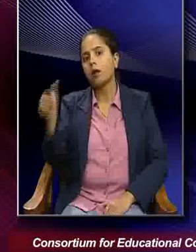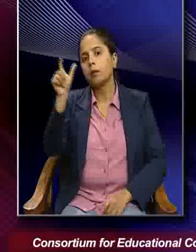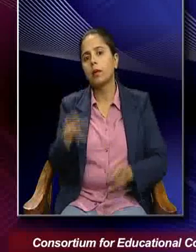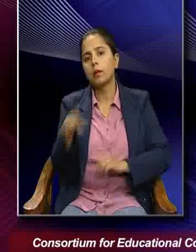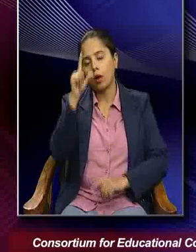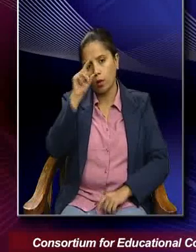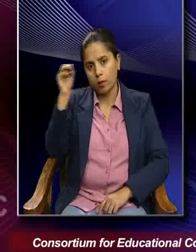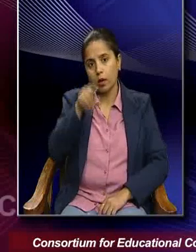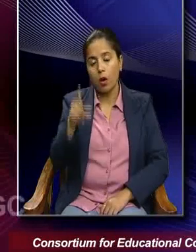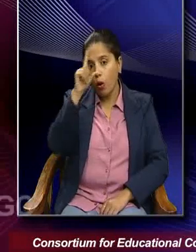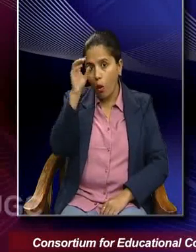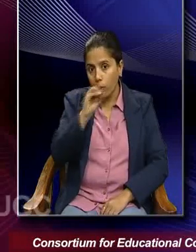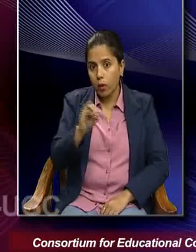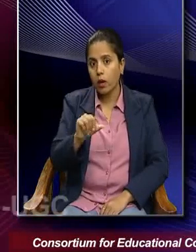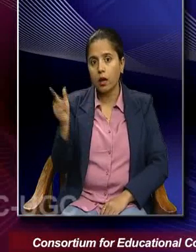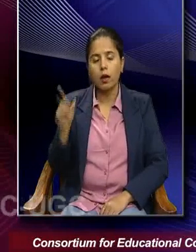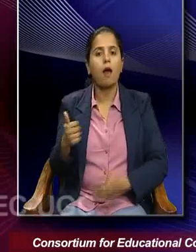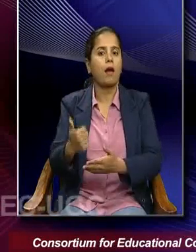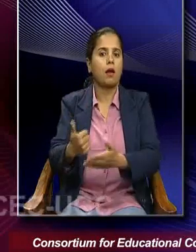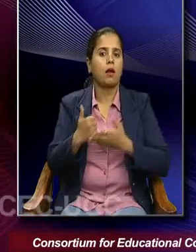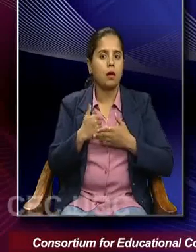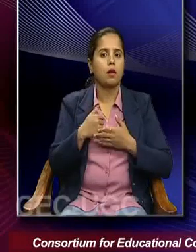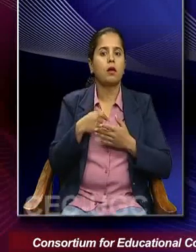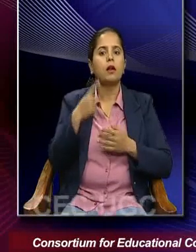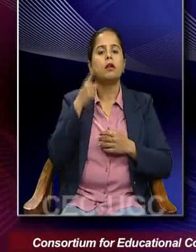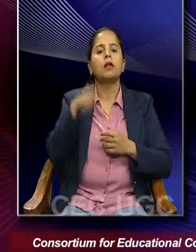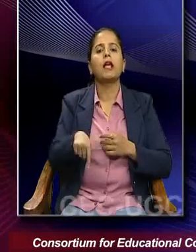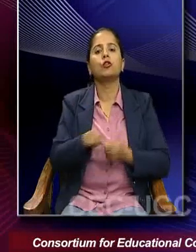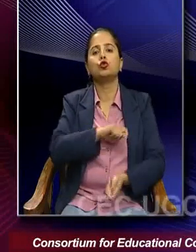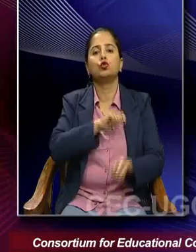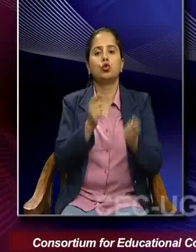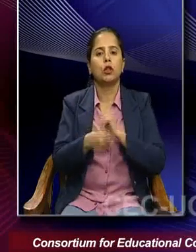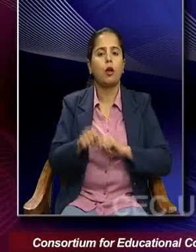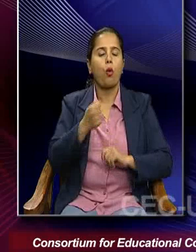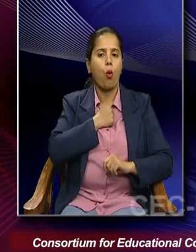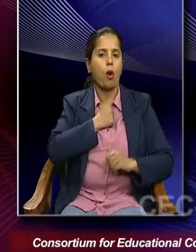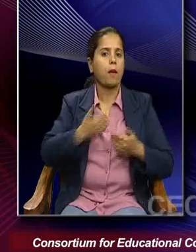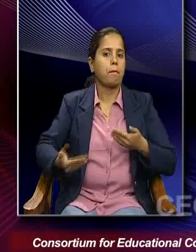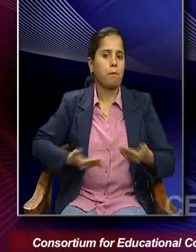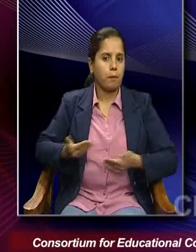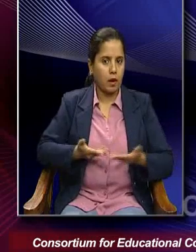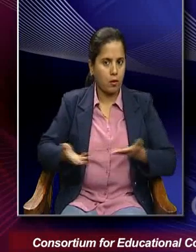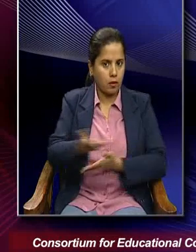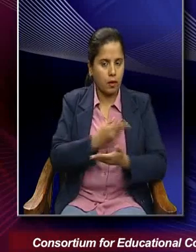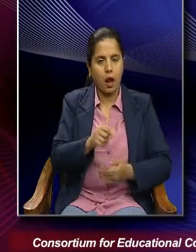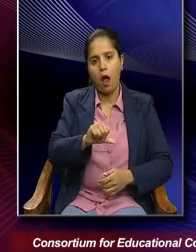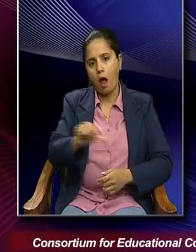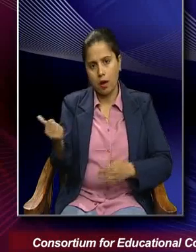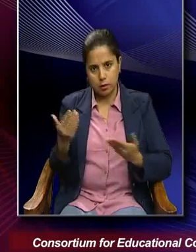and those opinion helps us to transform our behavior towards